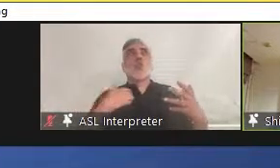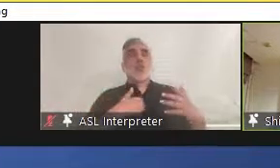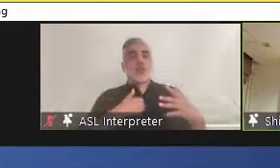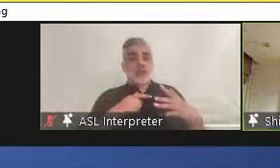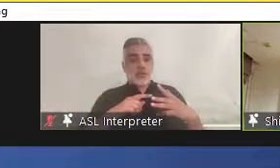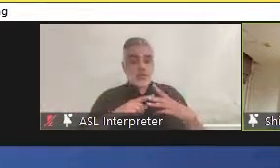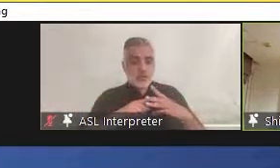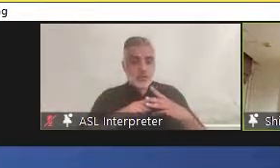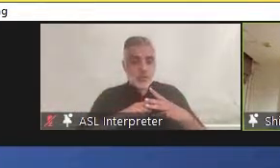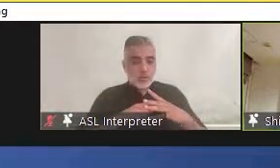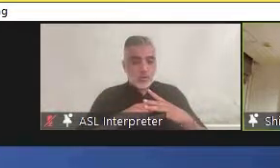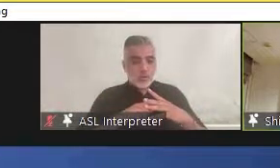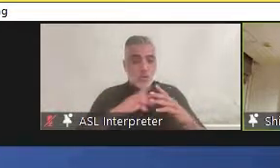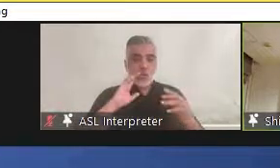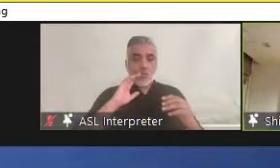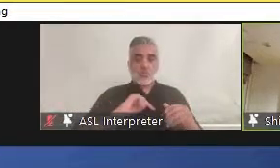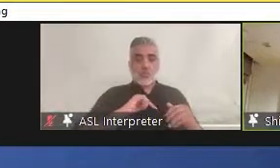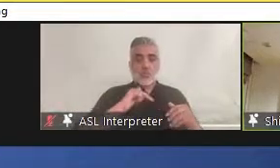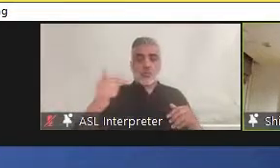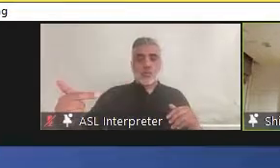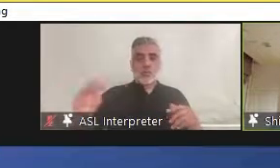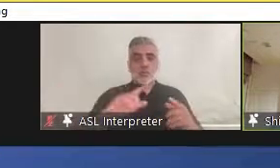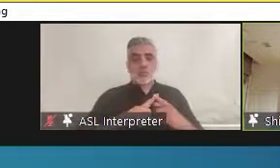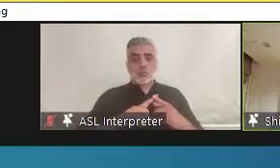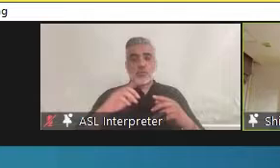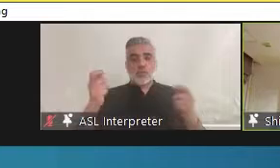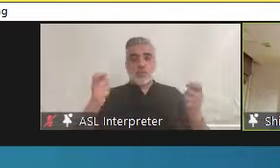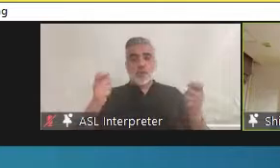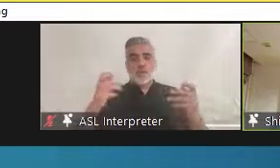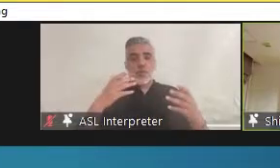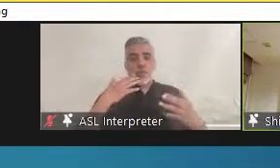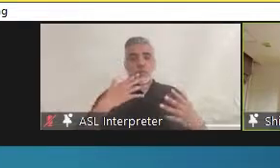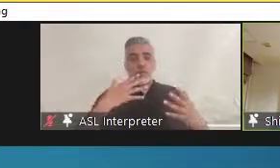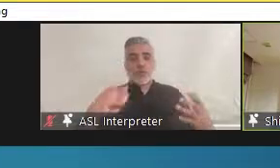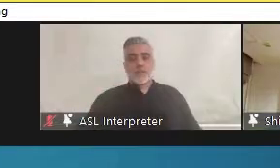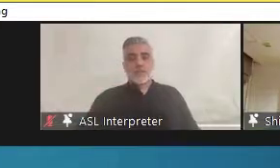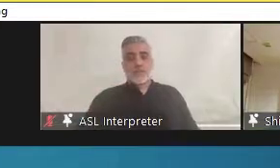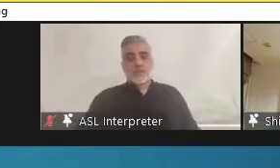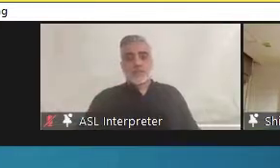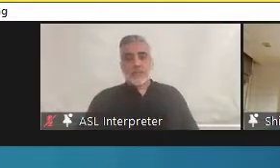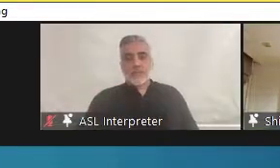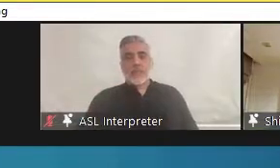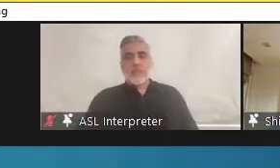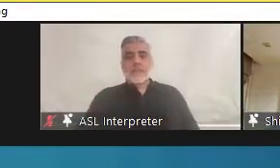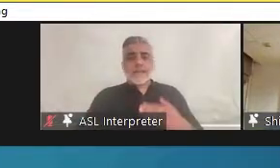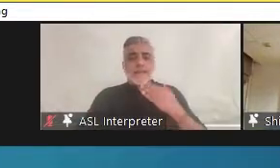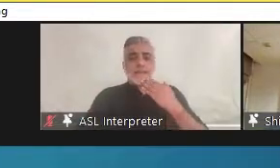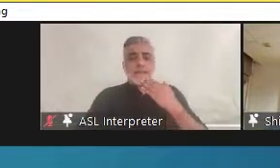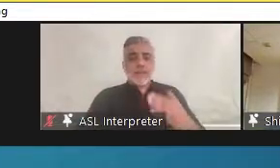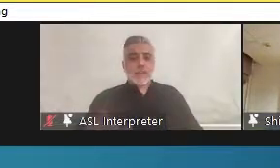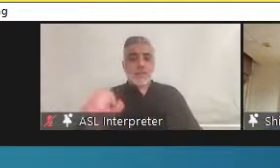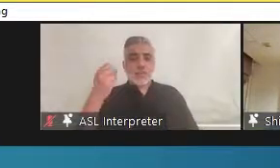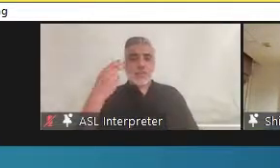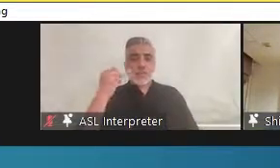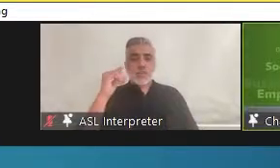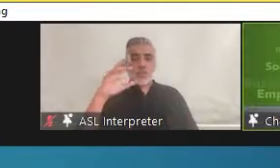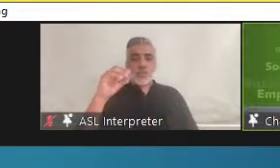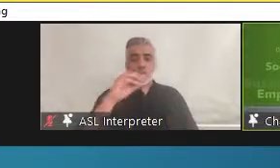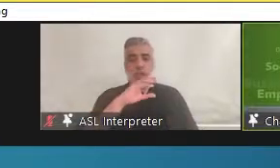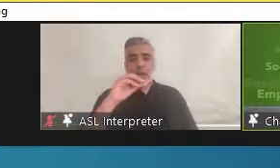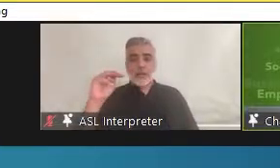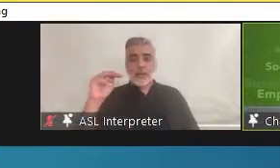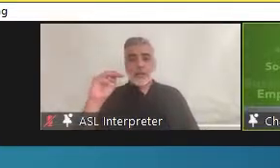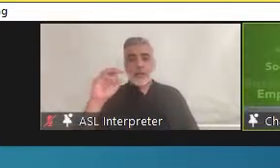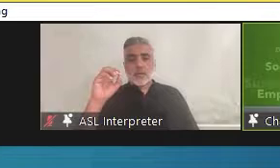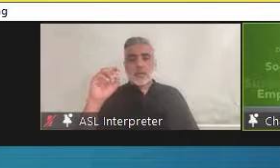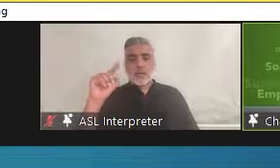it back over to the moderators. Thank you very much. Thank you very much, Shiro and Muksor. It's really